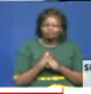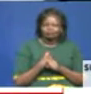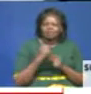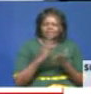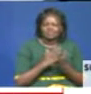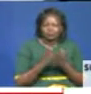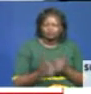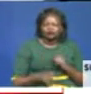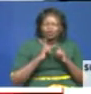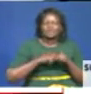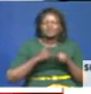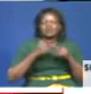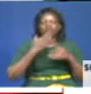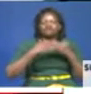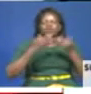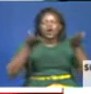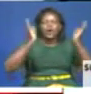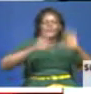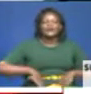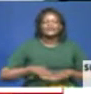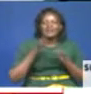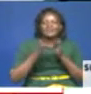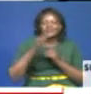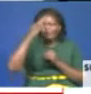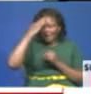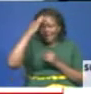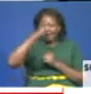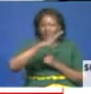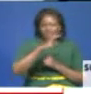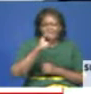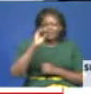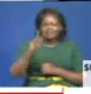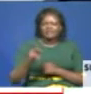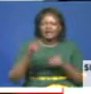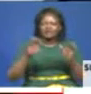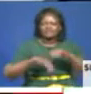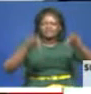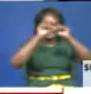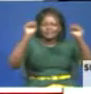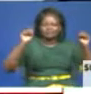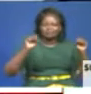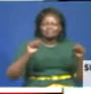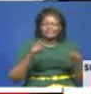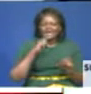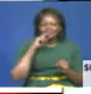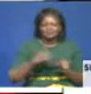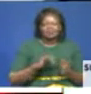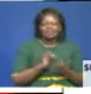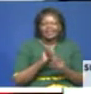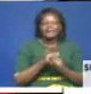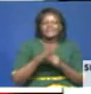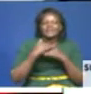eight-story building that collapsed in Tassia Embakasi Monday in the evening, IEK Vice President Nancy Muthoni regretted that a number of